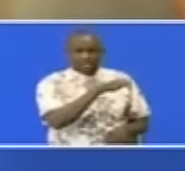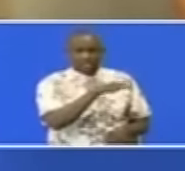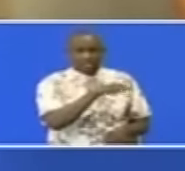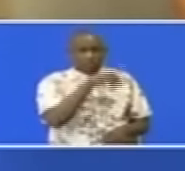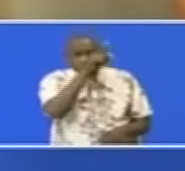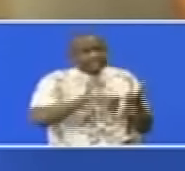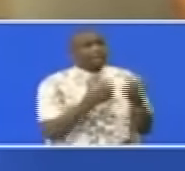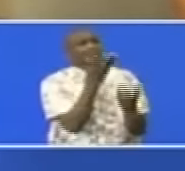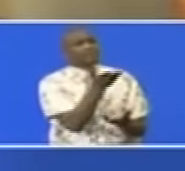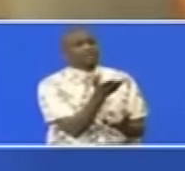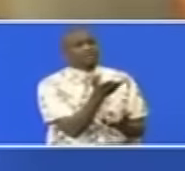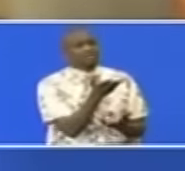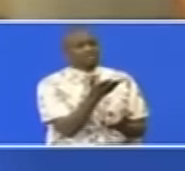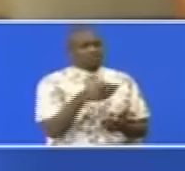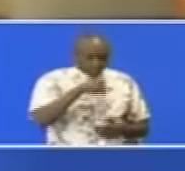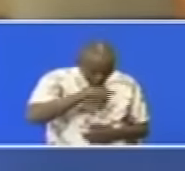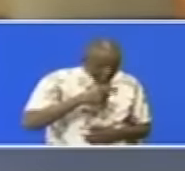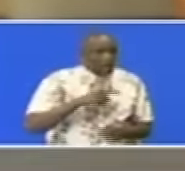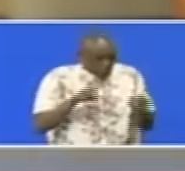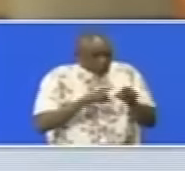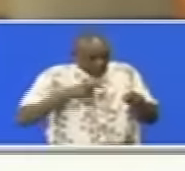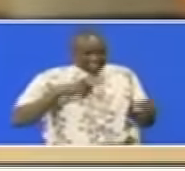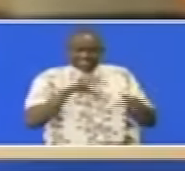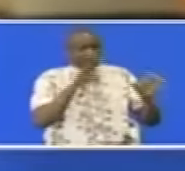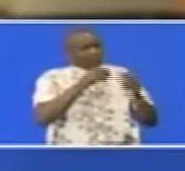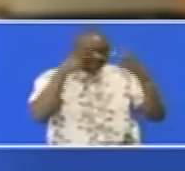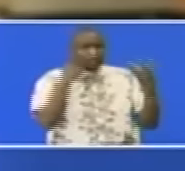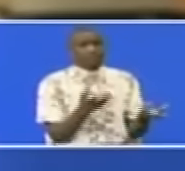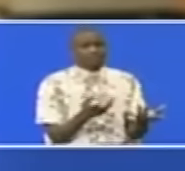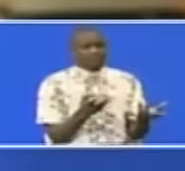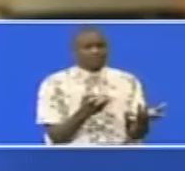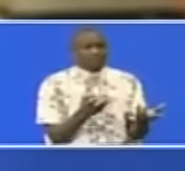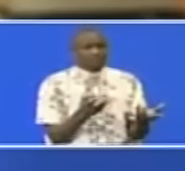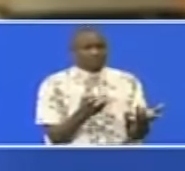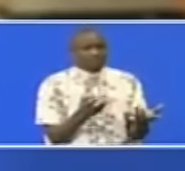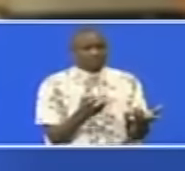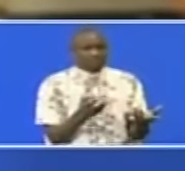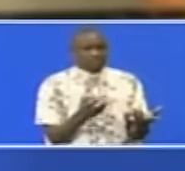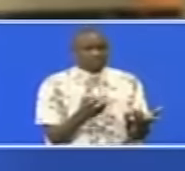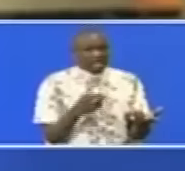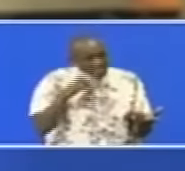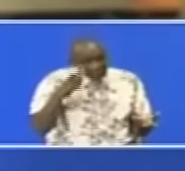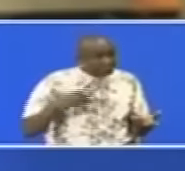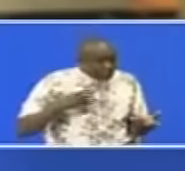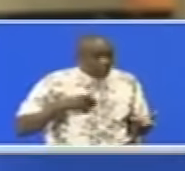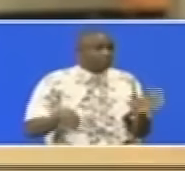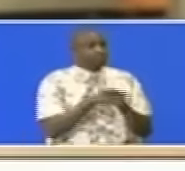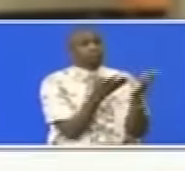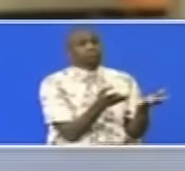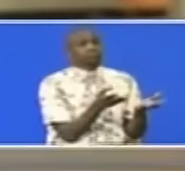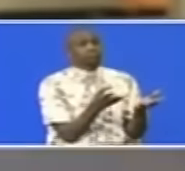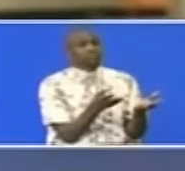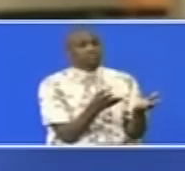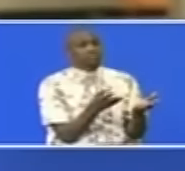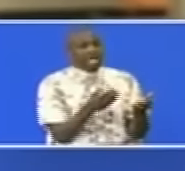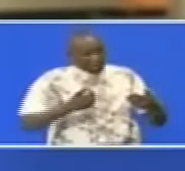on? We are the victims as well. Why are we being incarcerated? Why are our